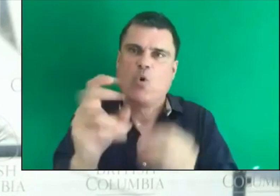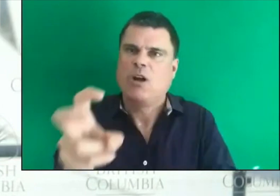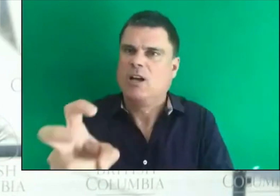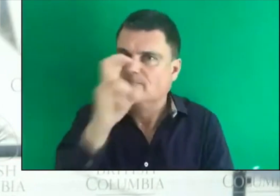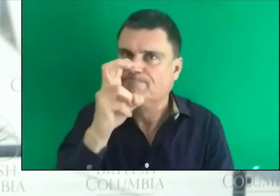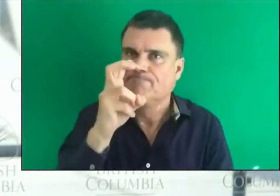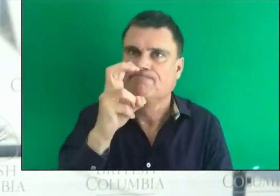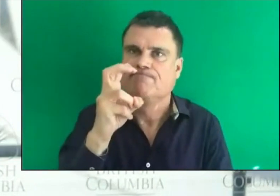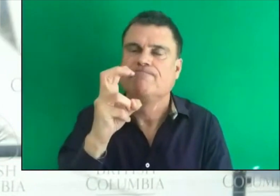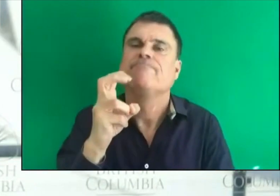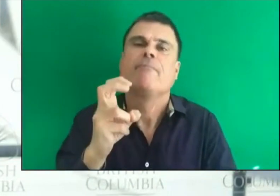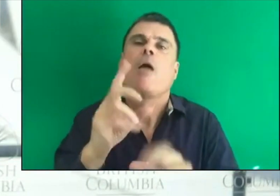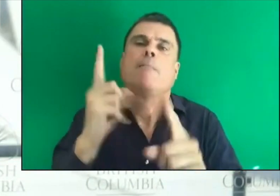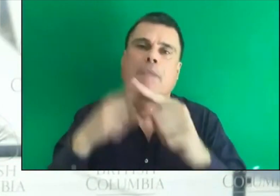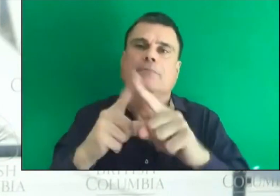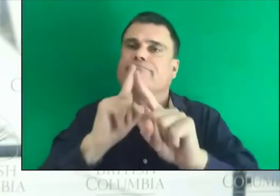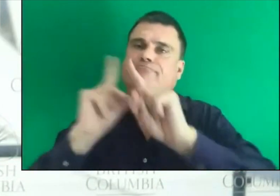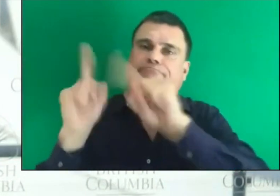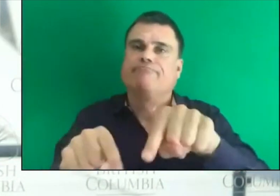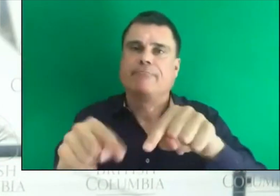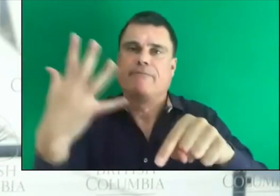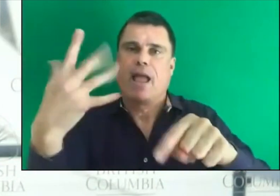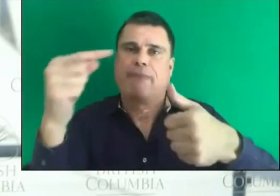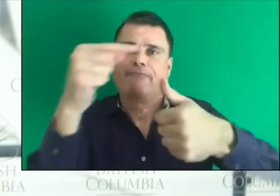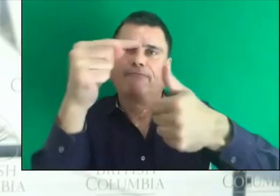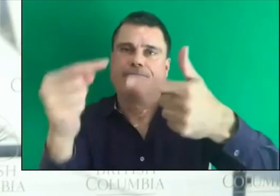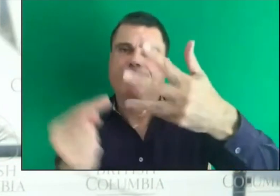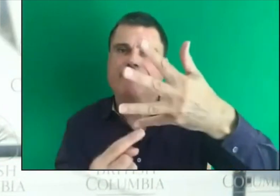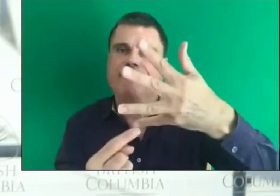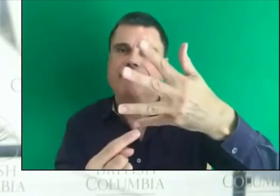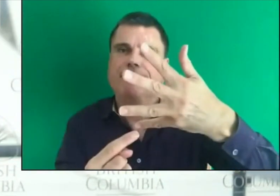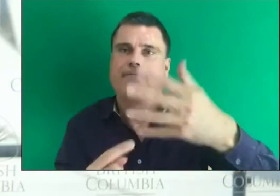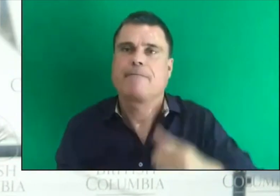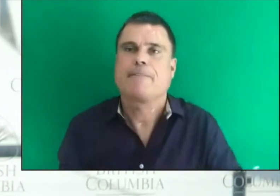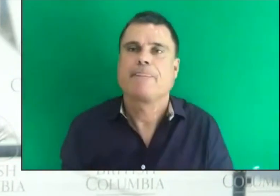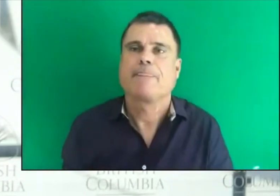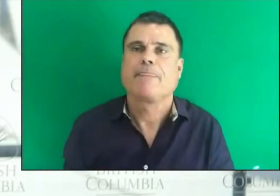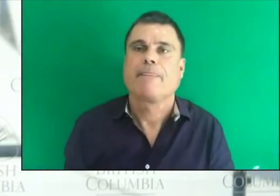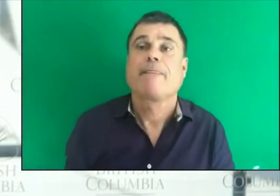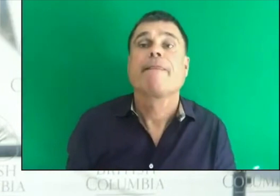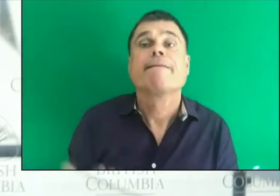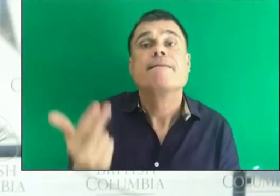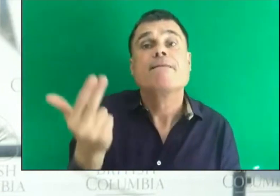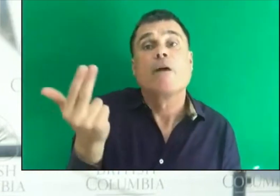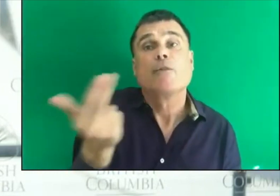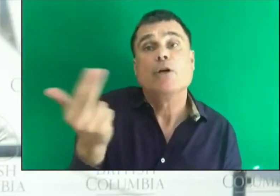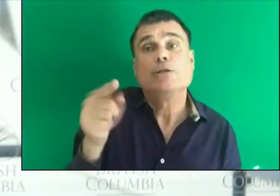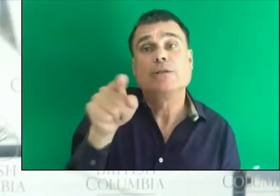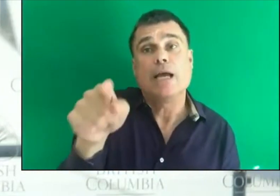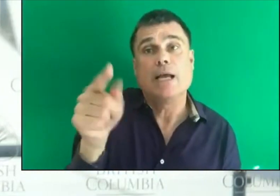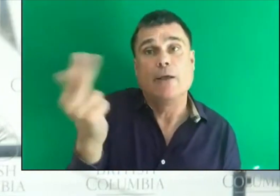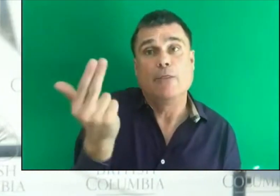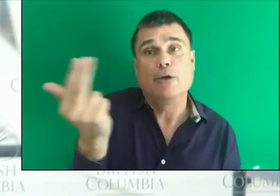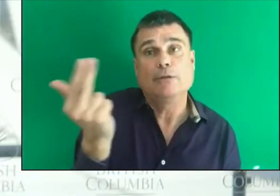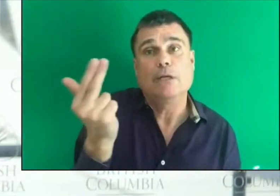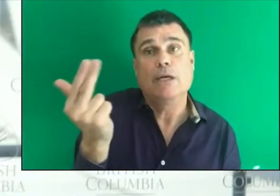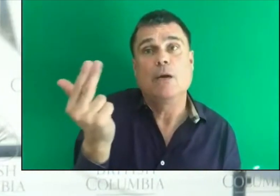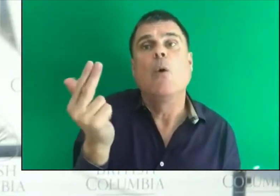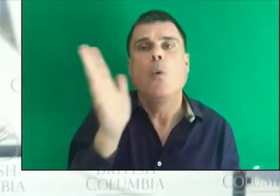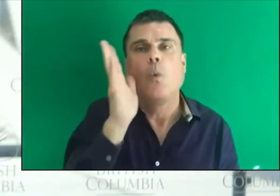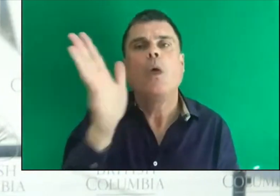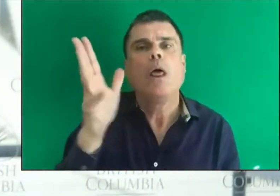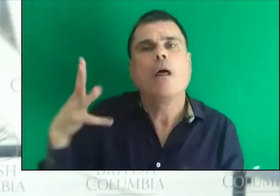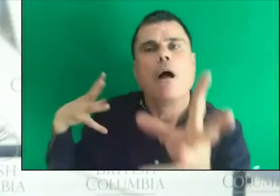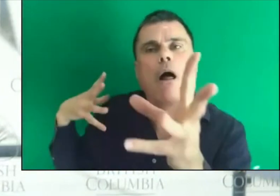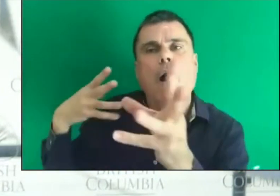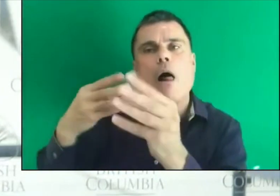2 weeks, we started to see rapid increasing growth, so more exponential growth, particularly focused in the